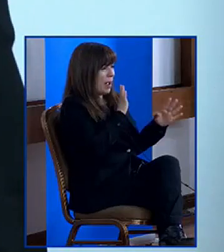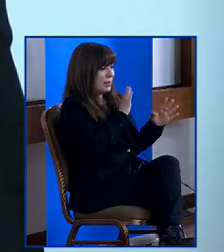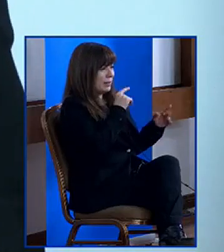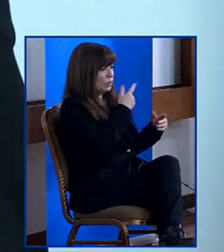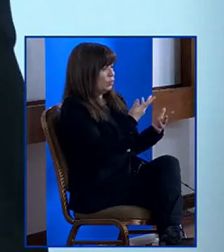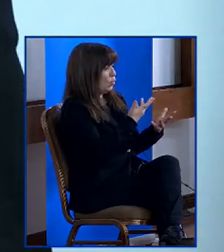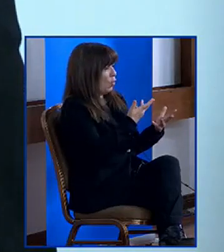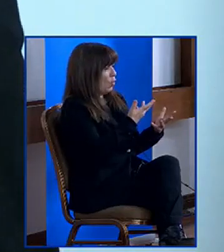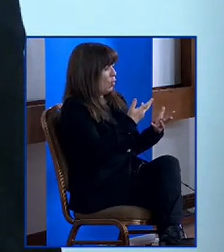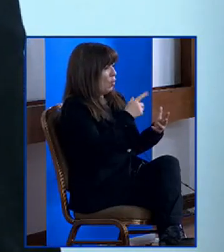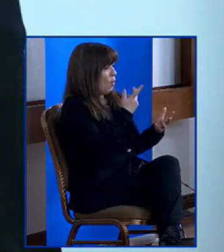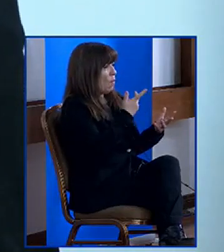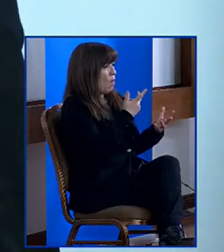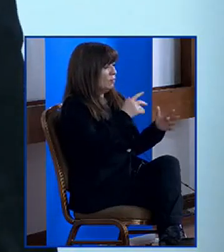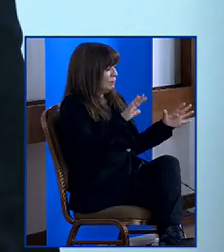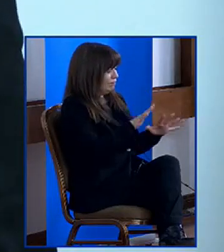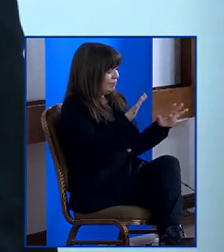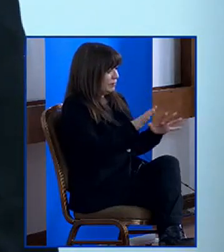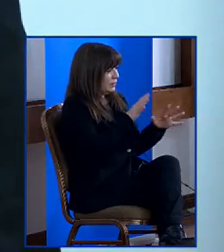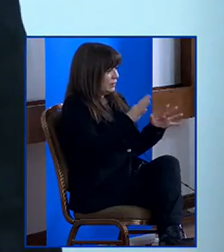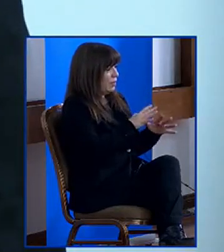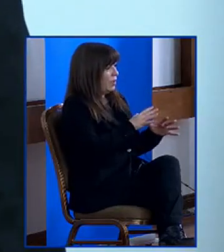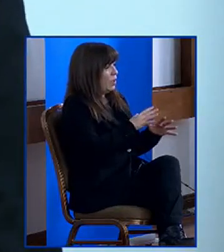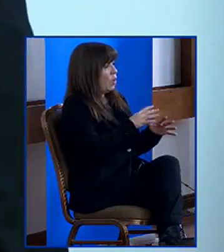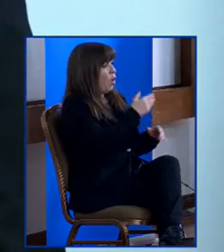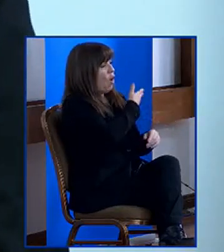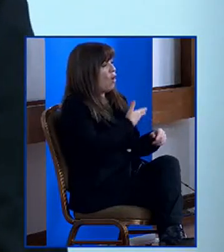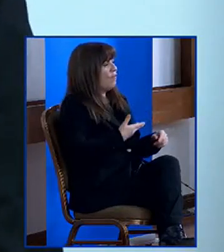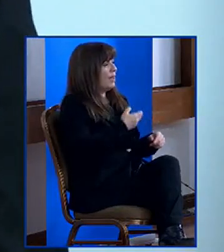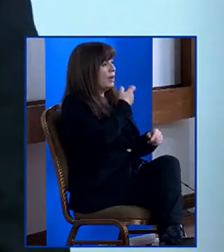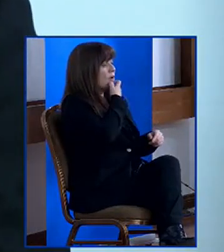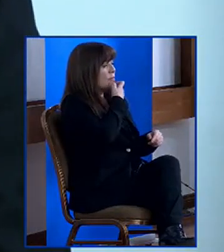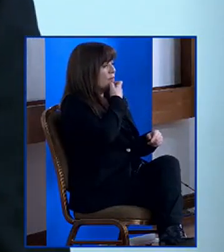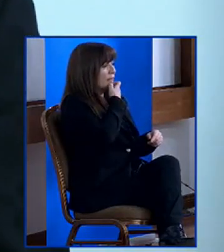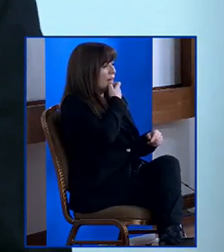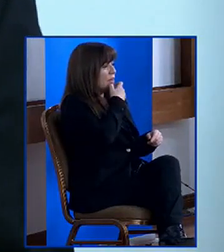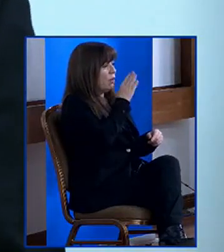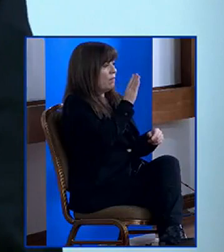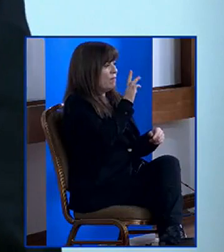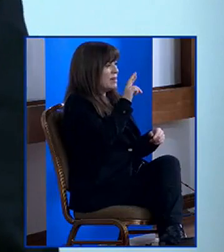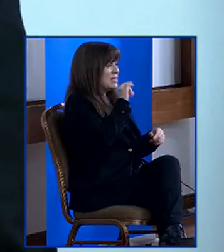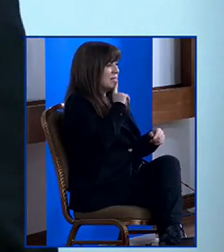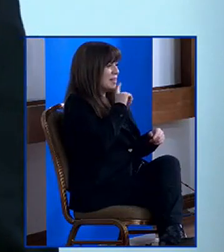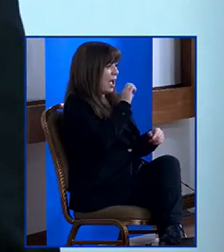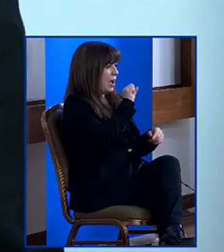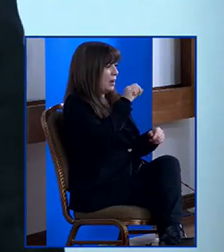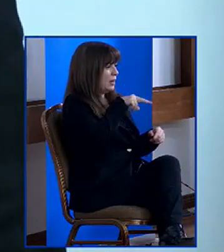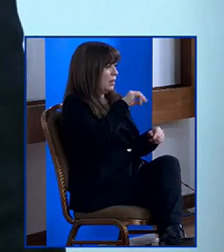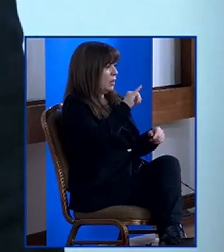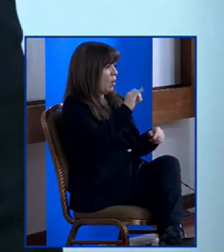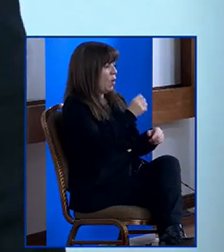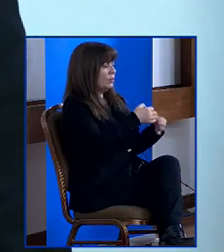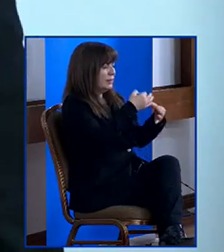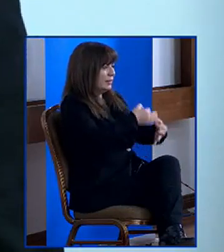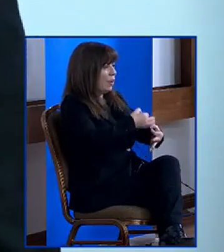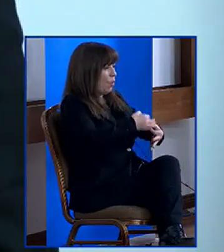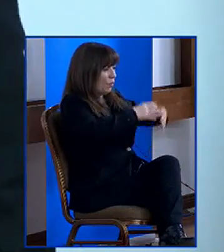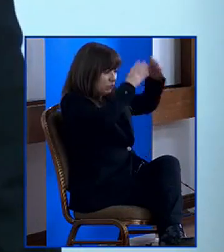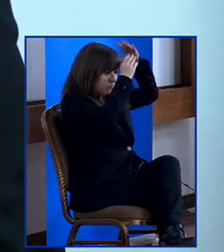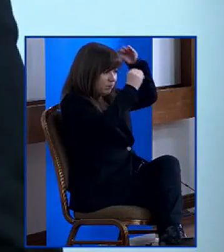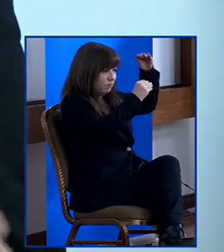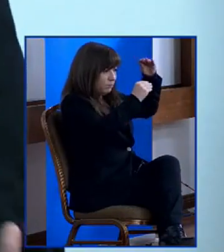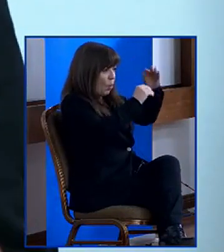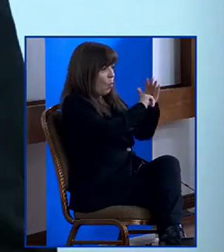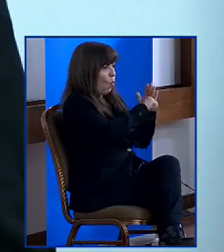and walk the walk and make sure that our embassy is net zero, as well as all the work that's being done to make the